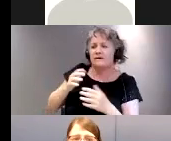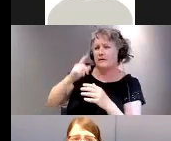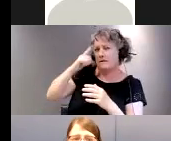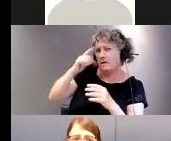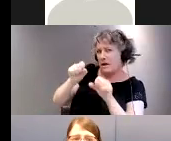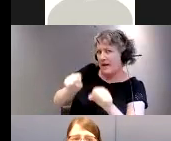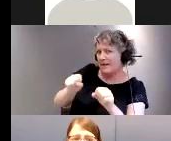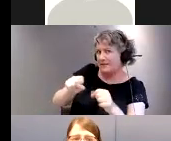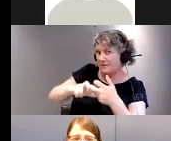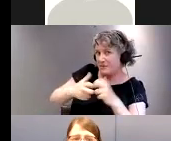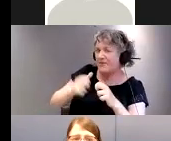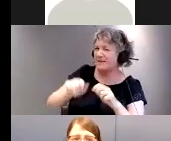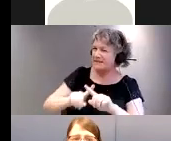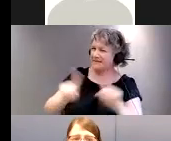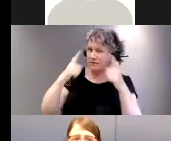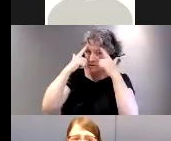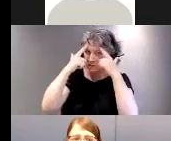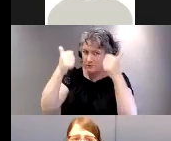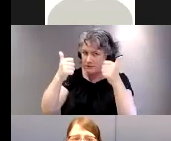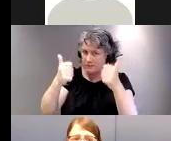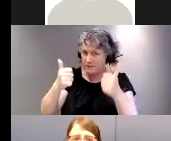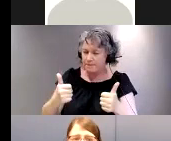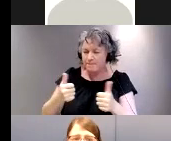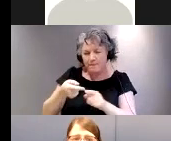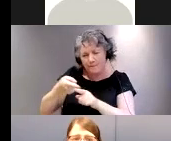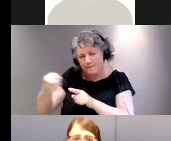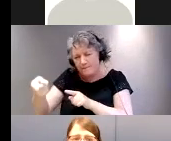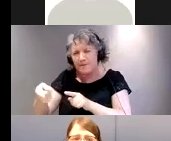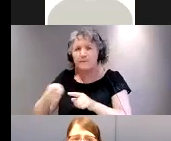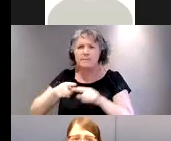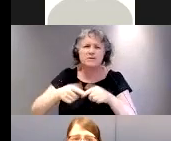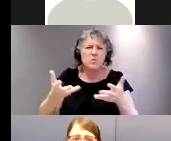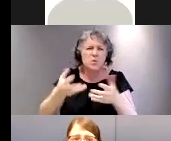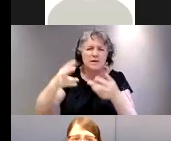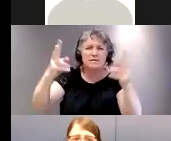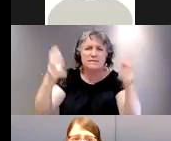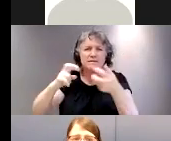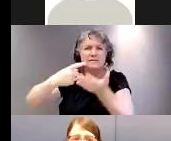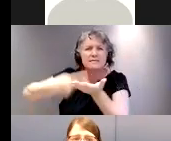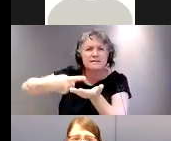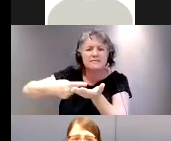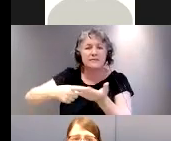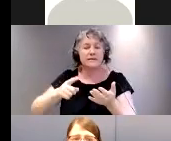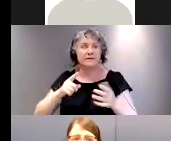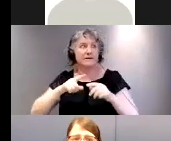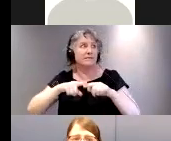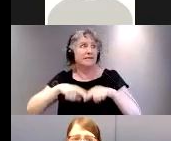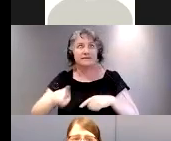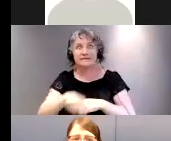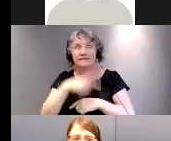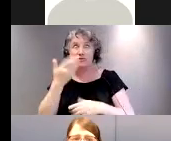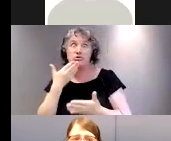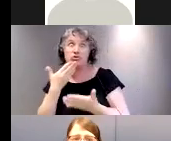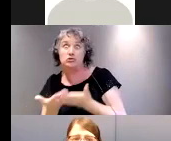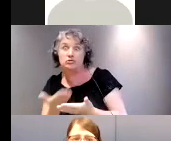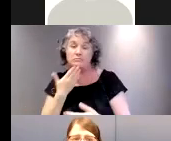right? And that cognitive decline may be in one area, but not others, right? And it may be a good day versus a bad day, and the decisions may